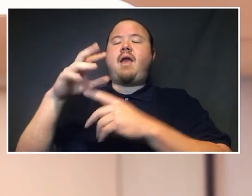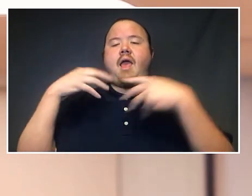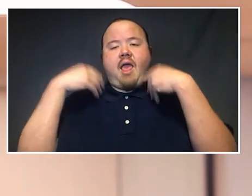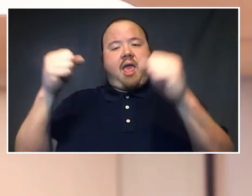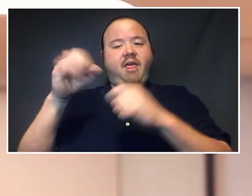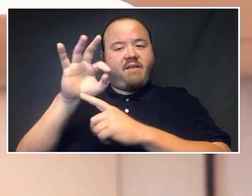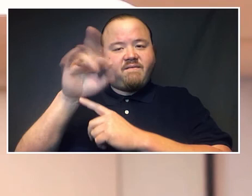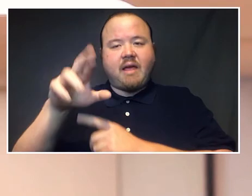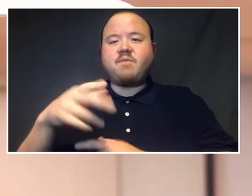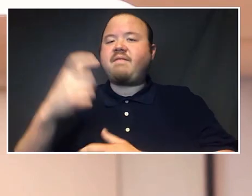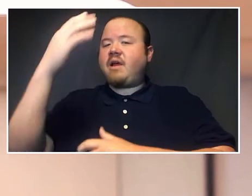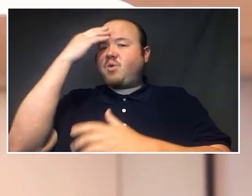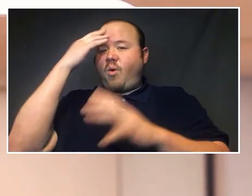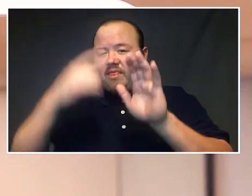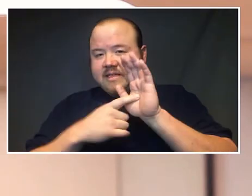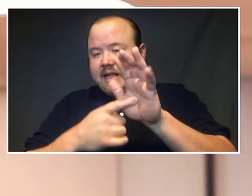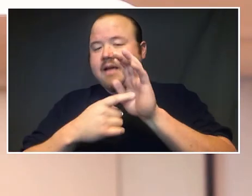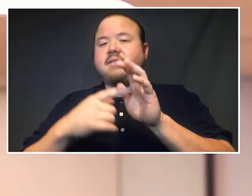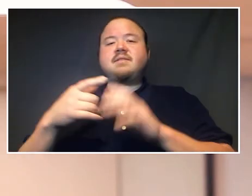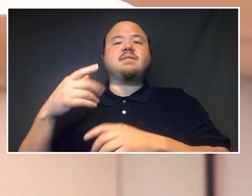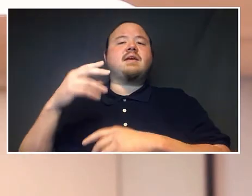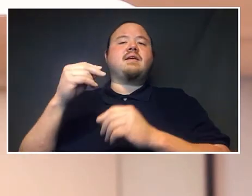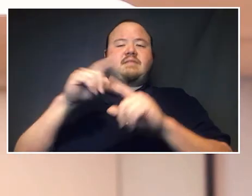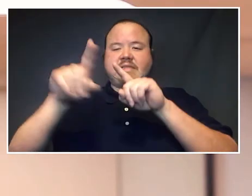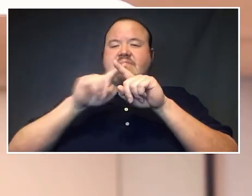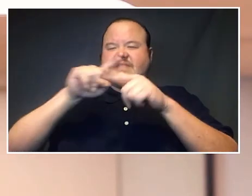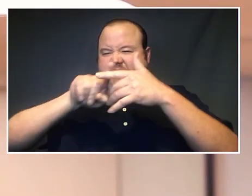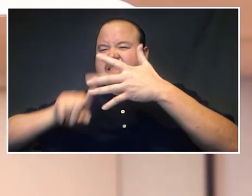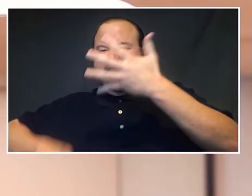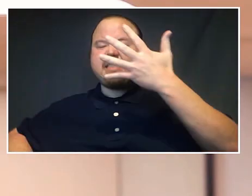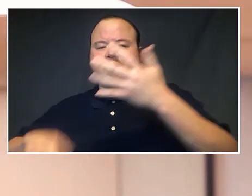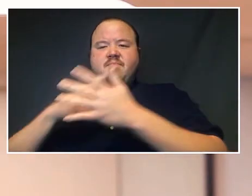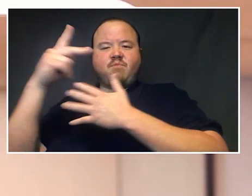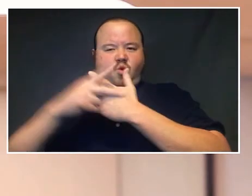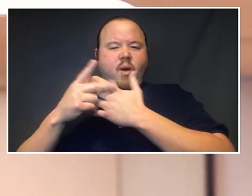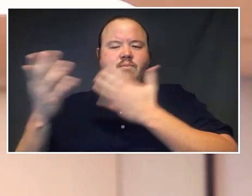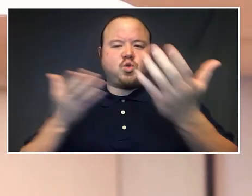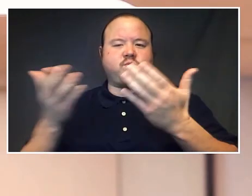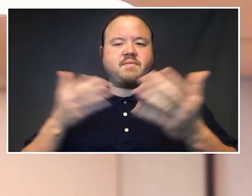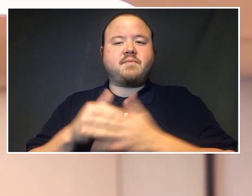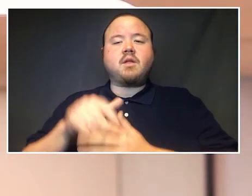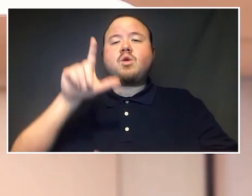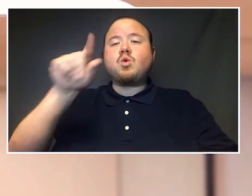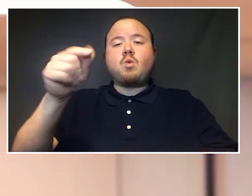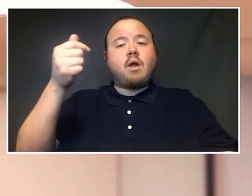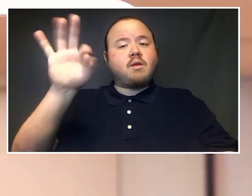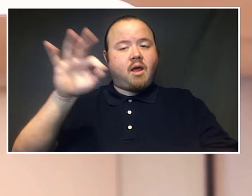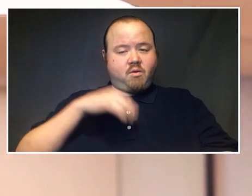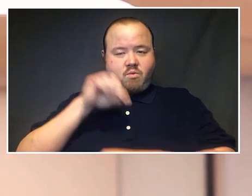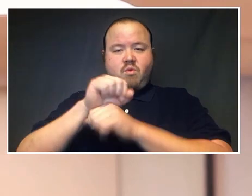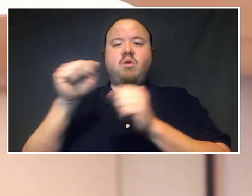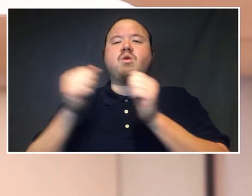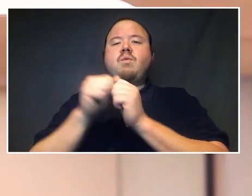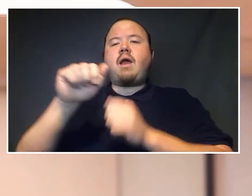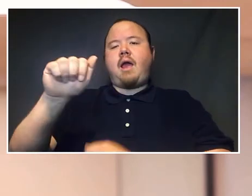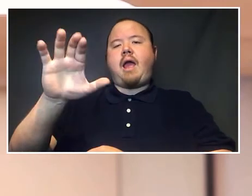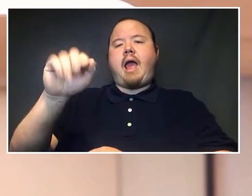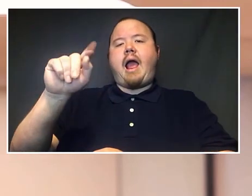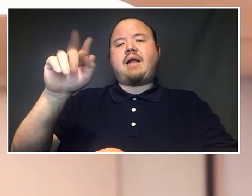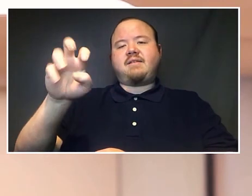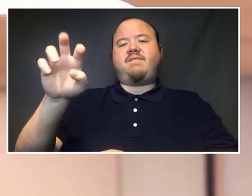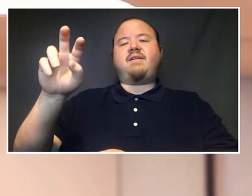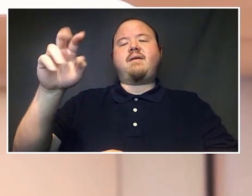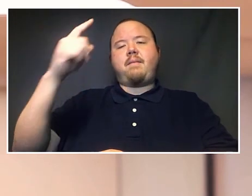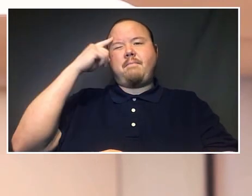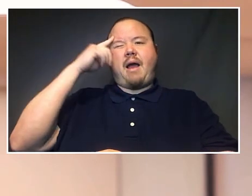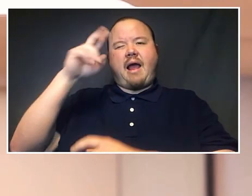the Signs, PEI programs, and behavioral health services. In 2019, we worked with Active Minds National to offer